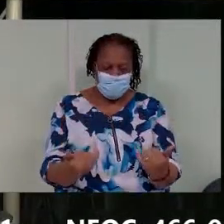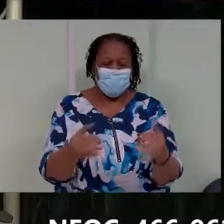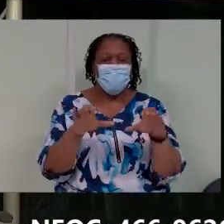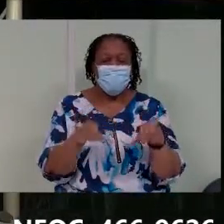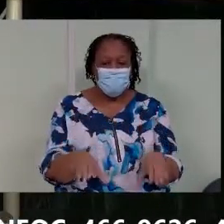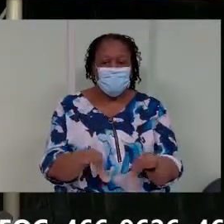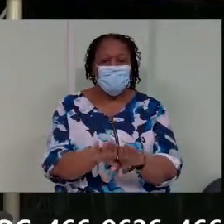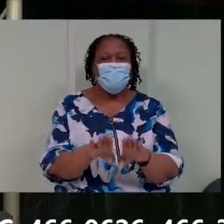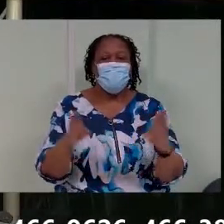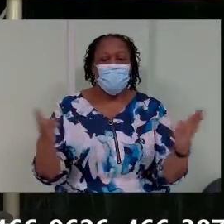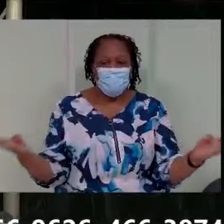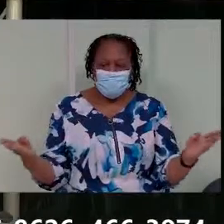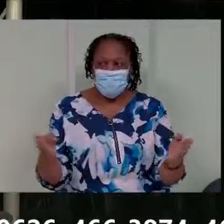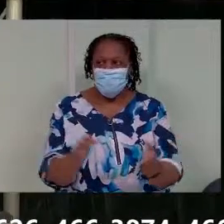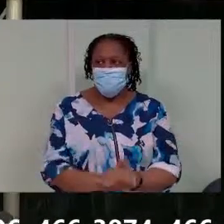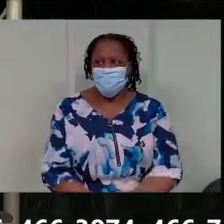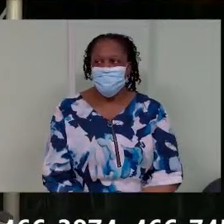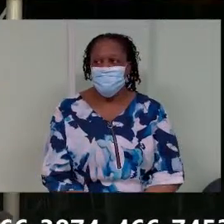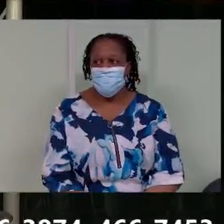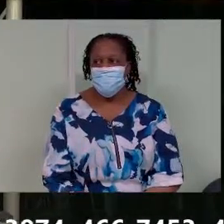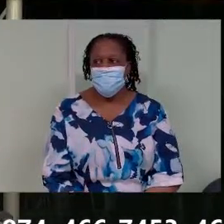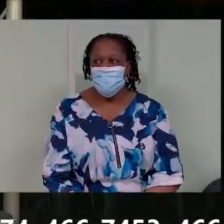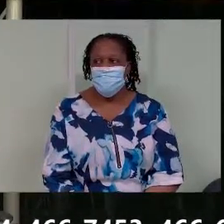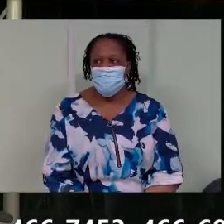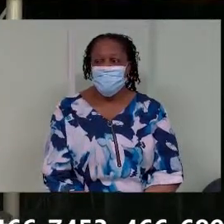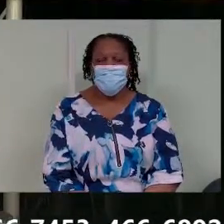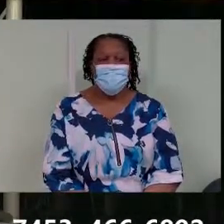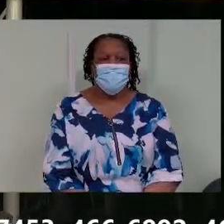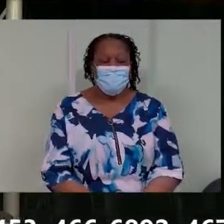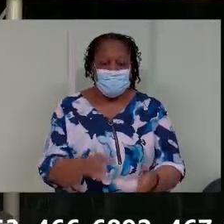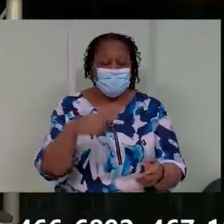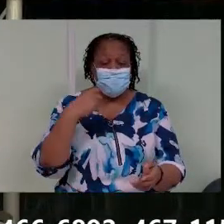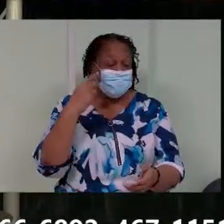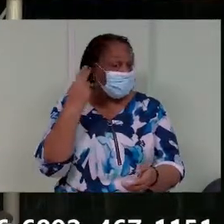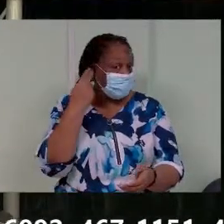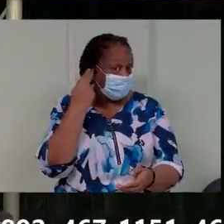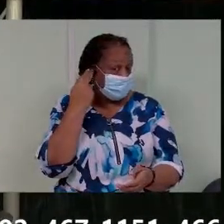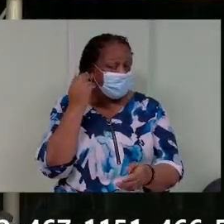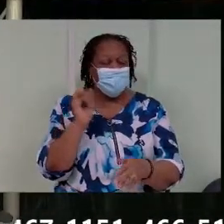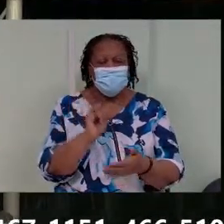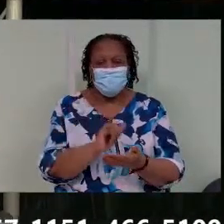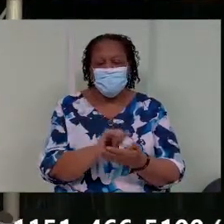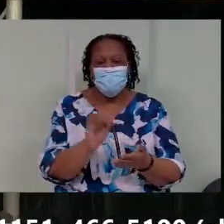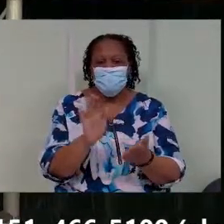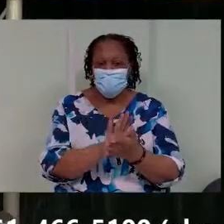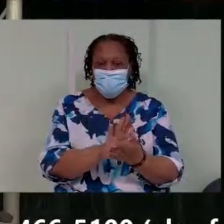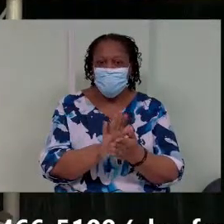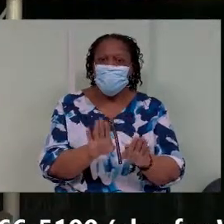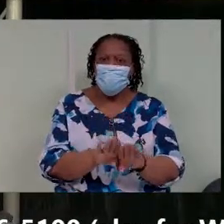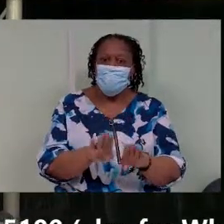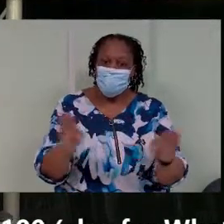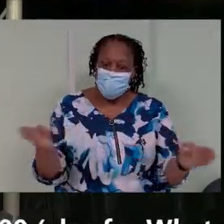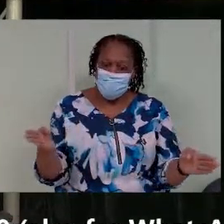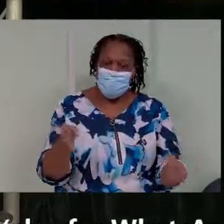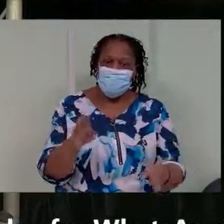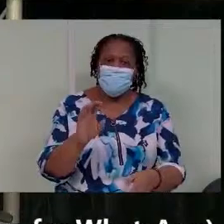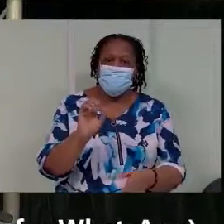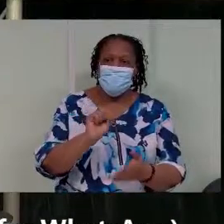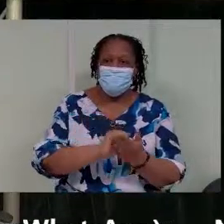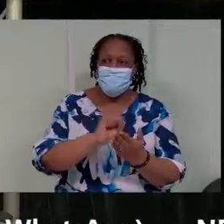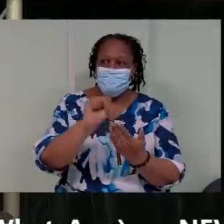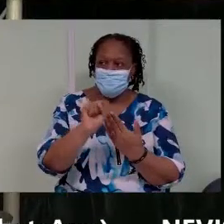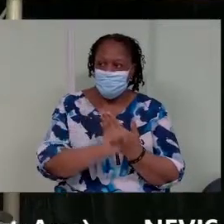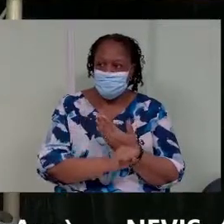may reopen, and we have heard the announcement of the opening of school on September 7th. However, all